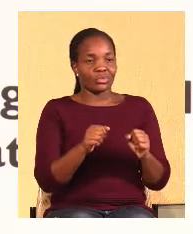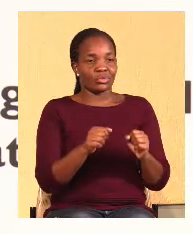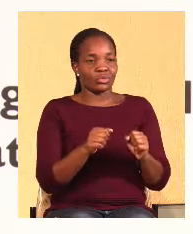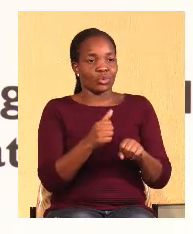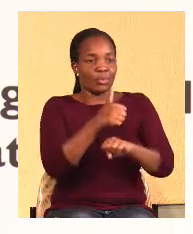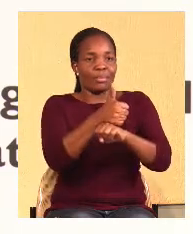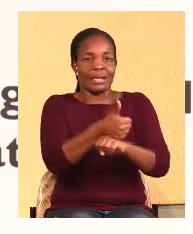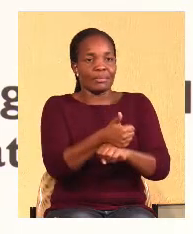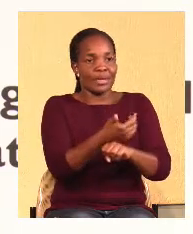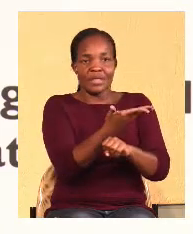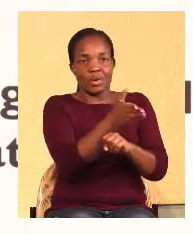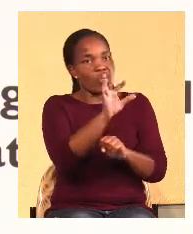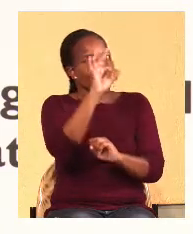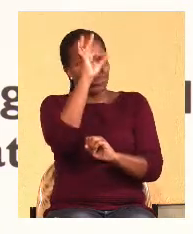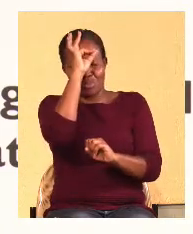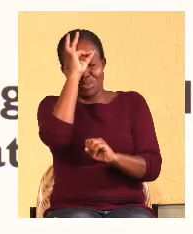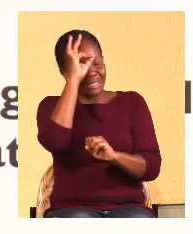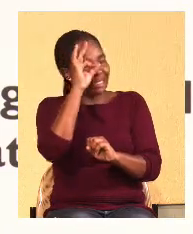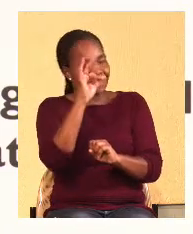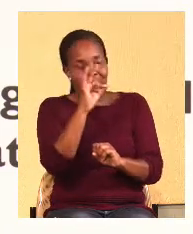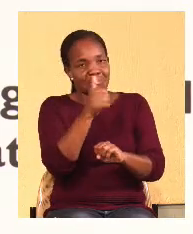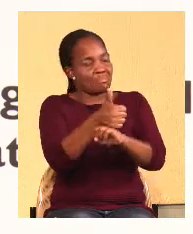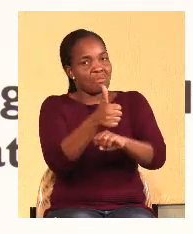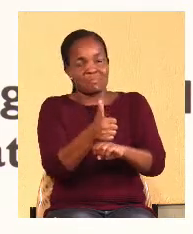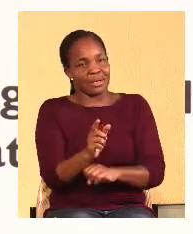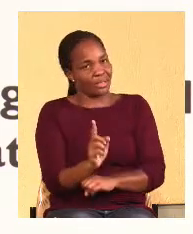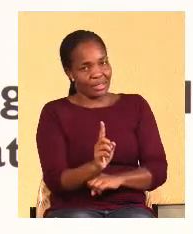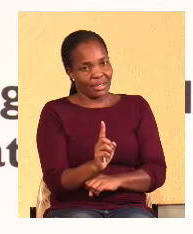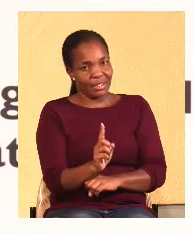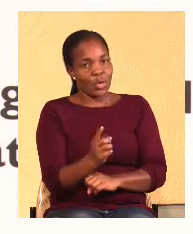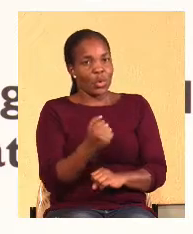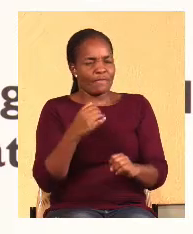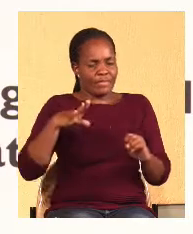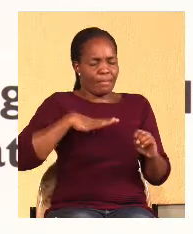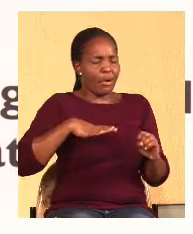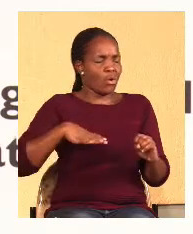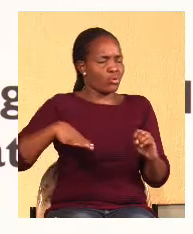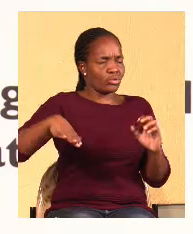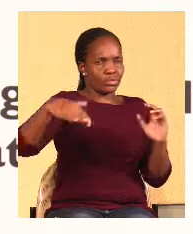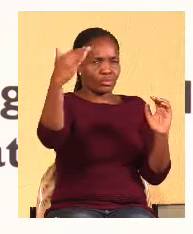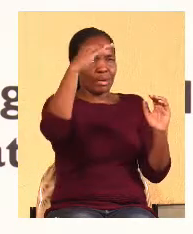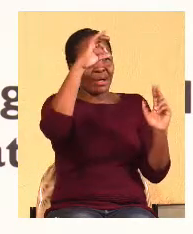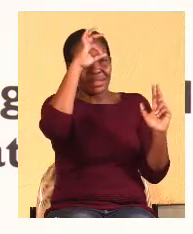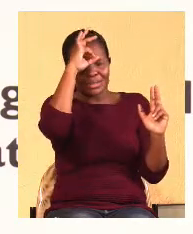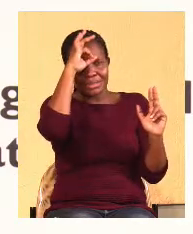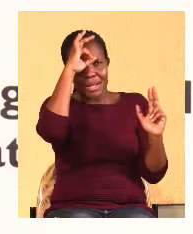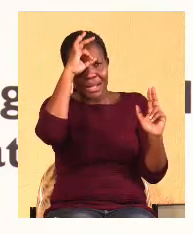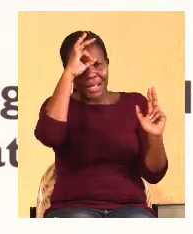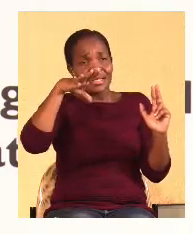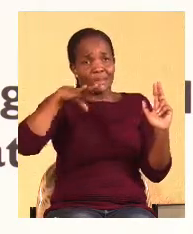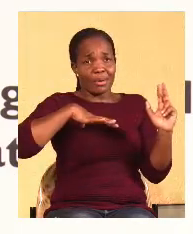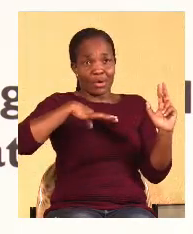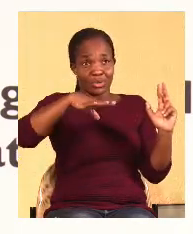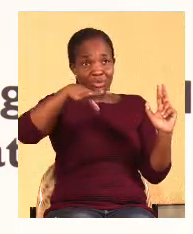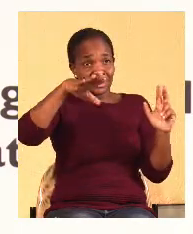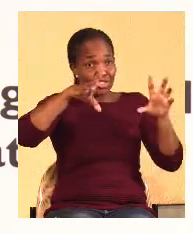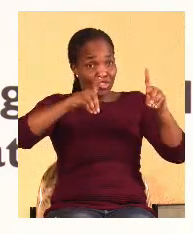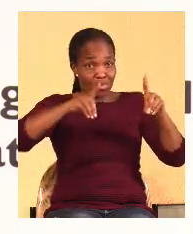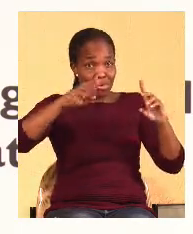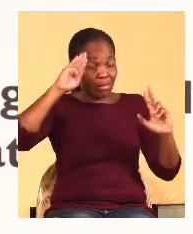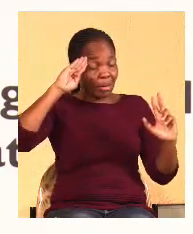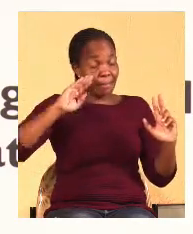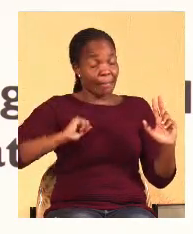the actions of individual members. We have the Inspector General and the Chief of Defense on record as having